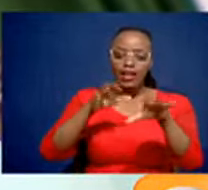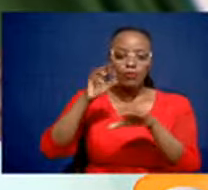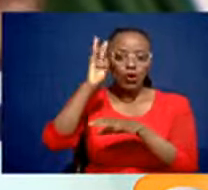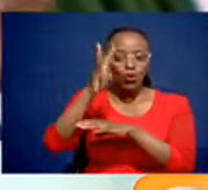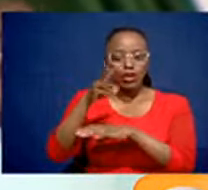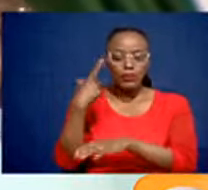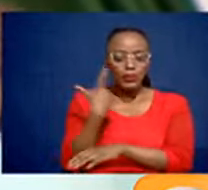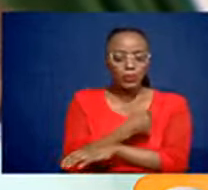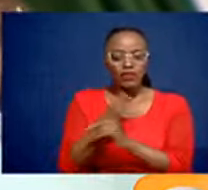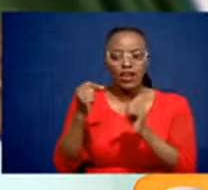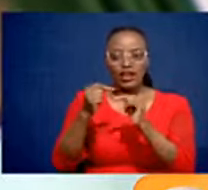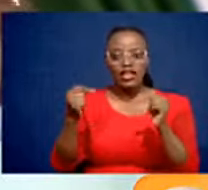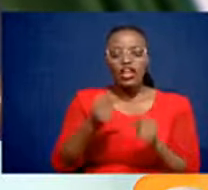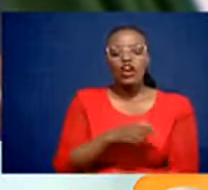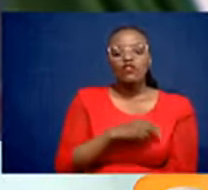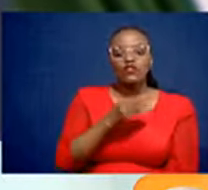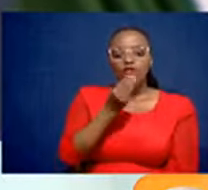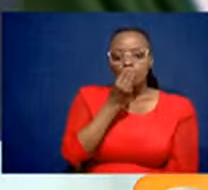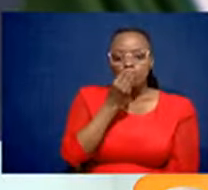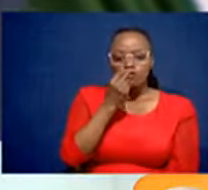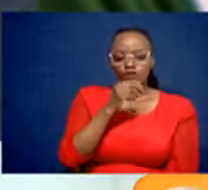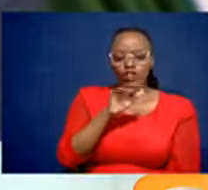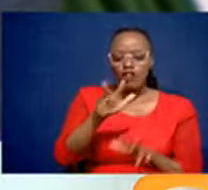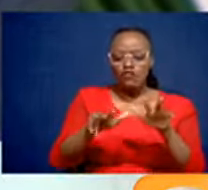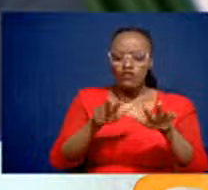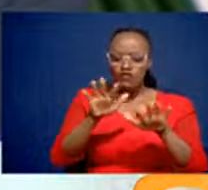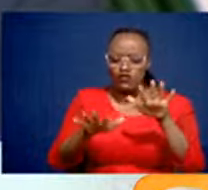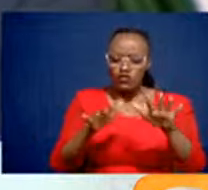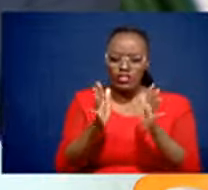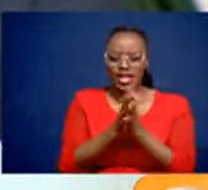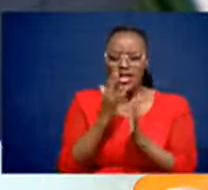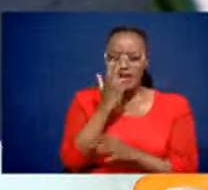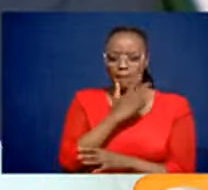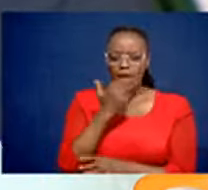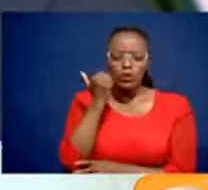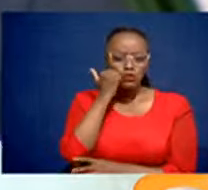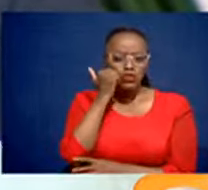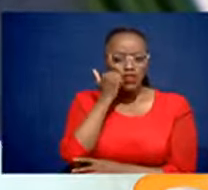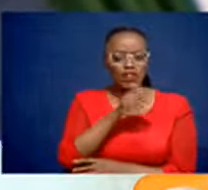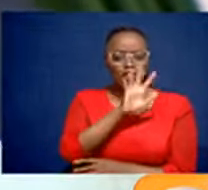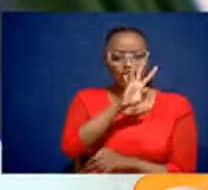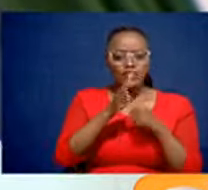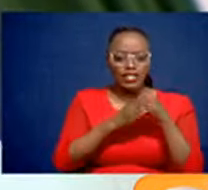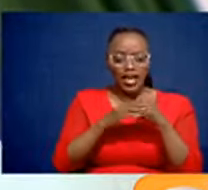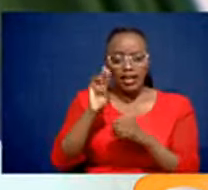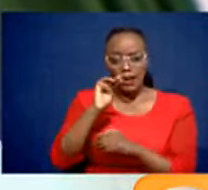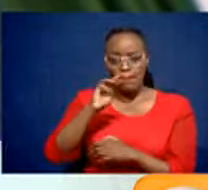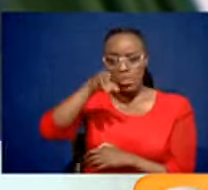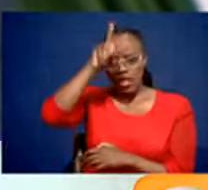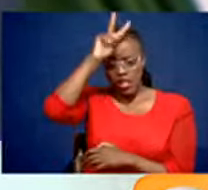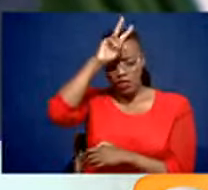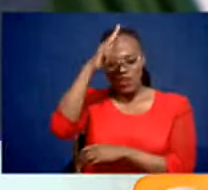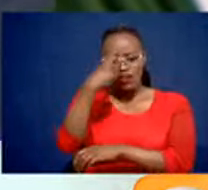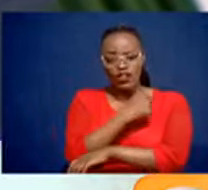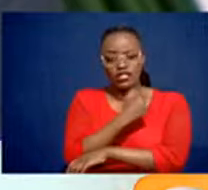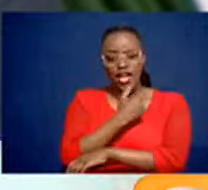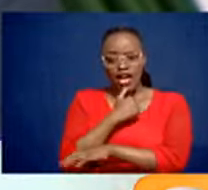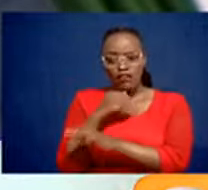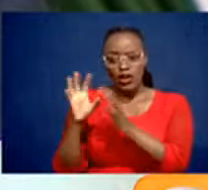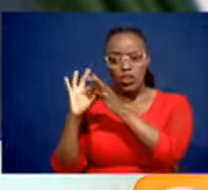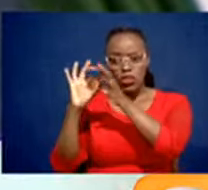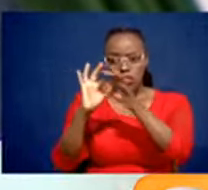vaccinated against foot and mouth disease, while 50 million goats will be vaccinated through a